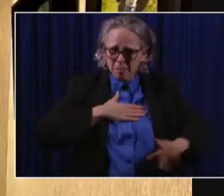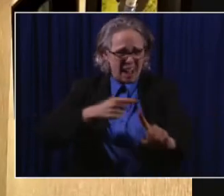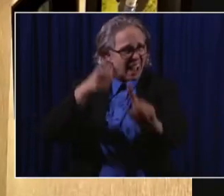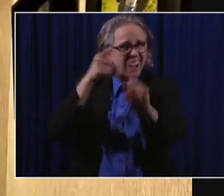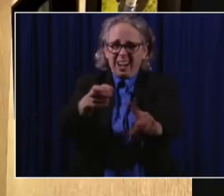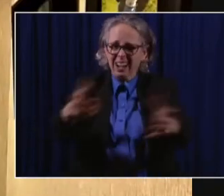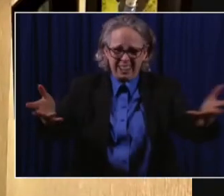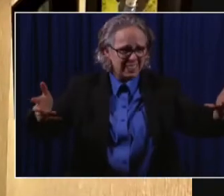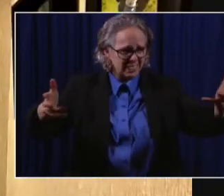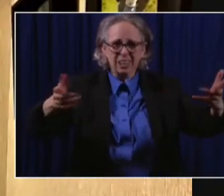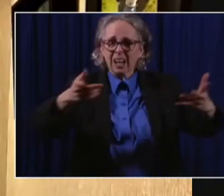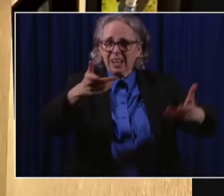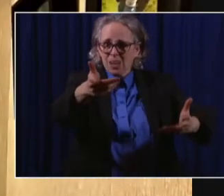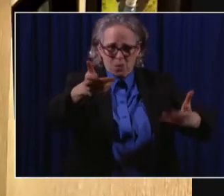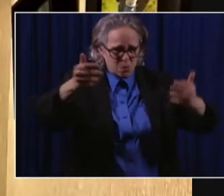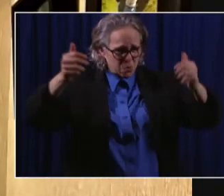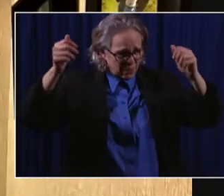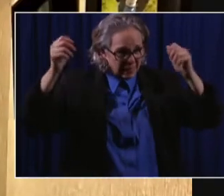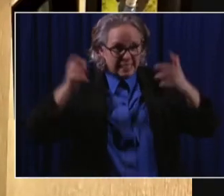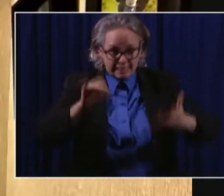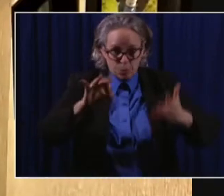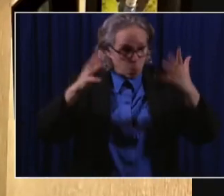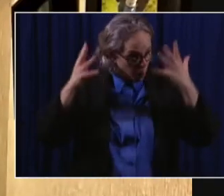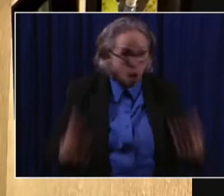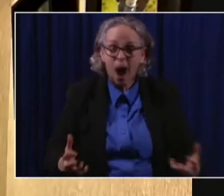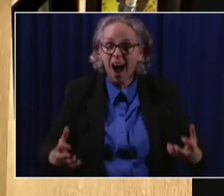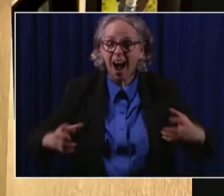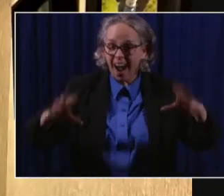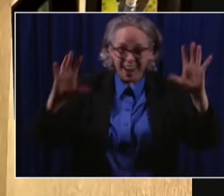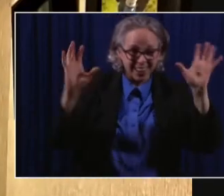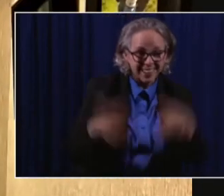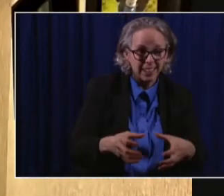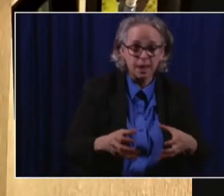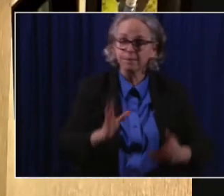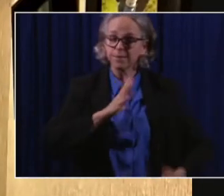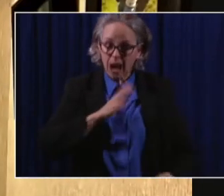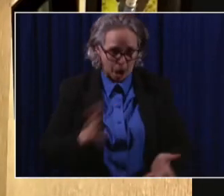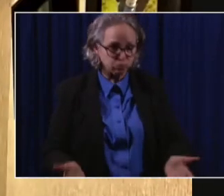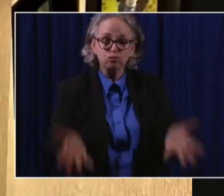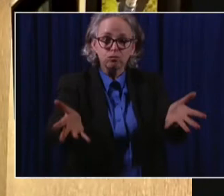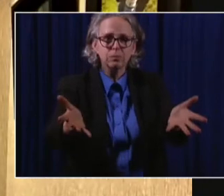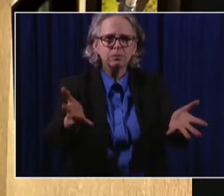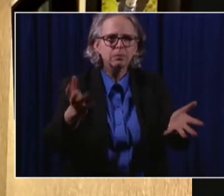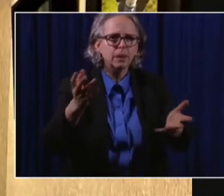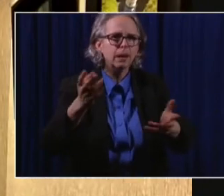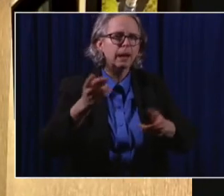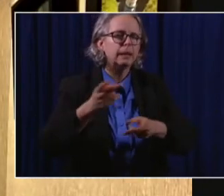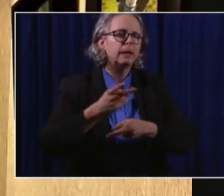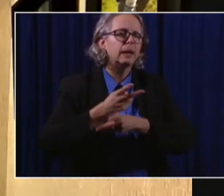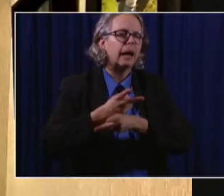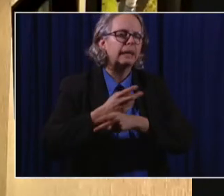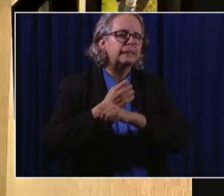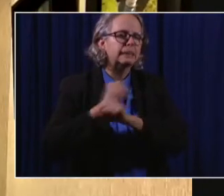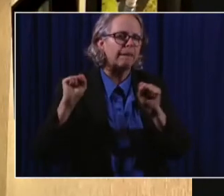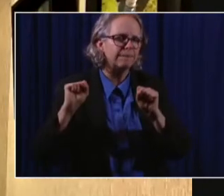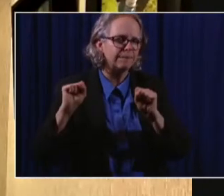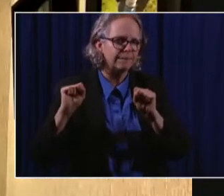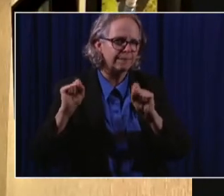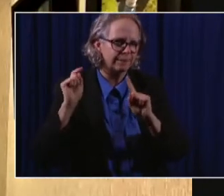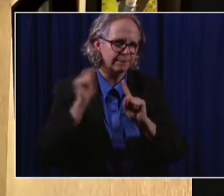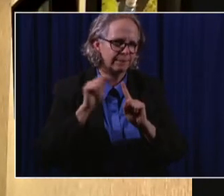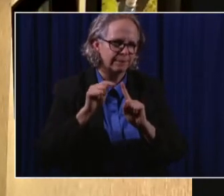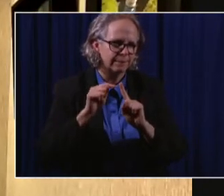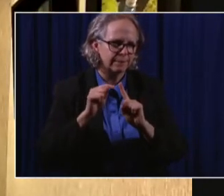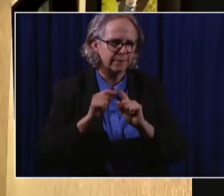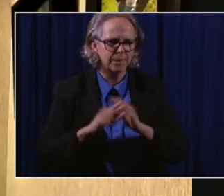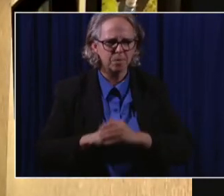It's if you're going to spend time with people, spend time safely. Look at Coach Kevin Stefanski of the